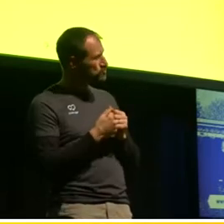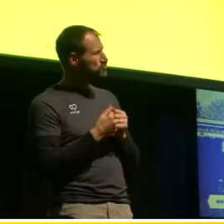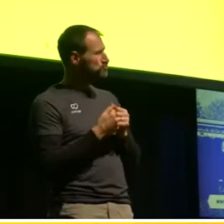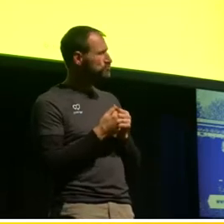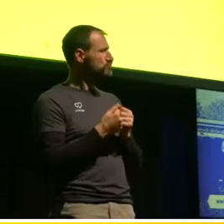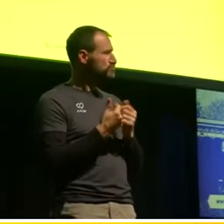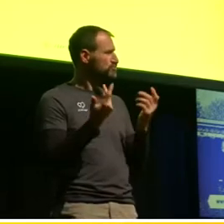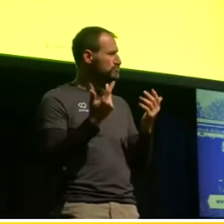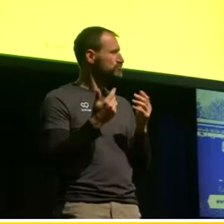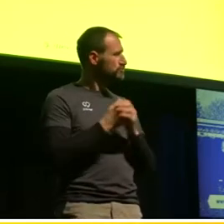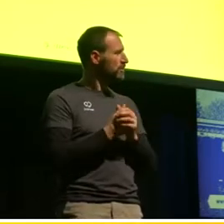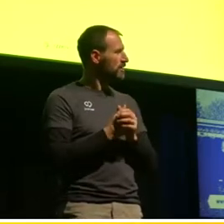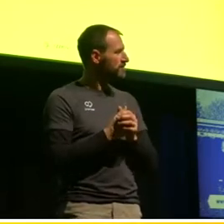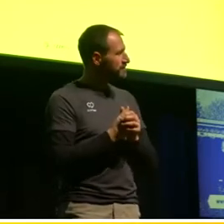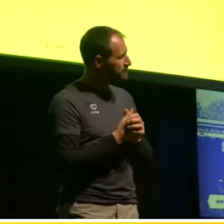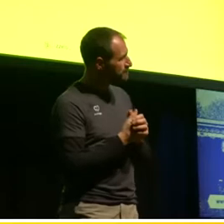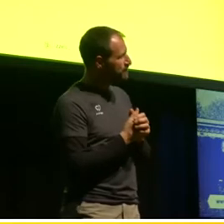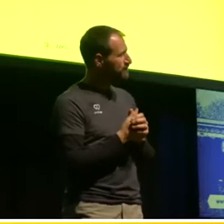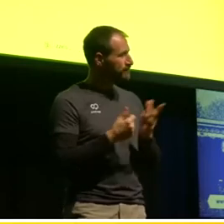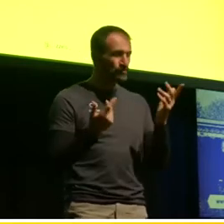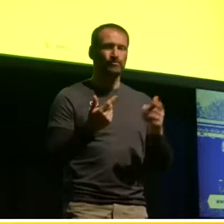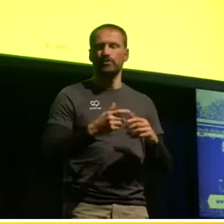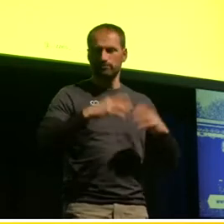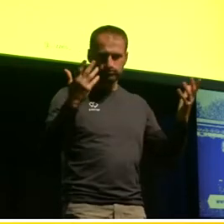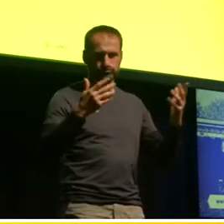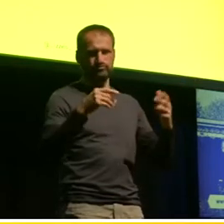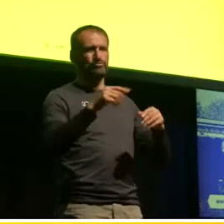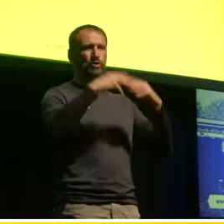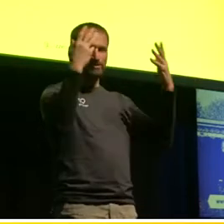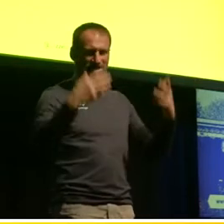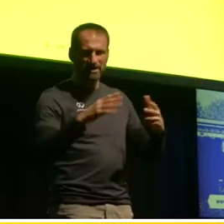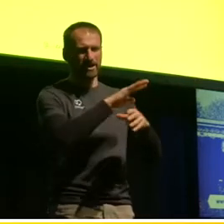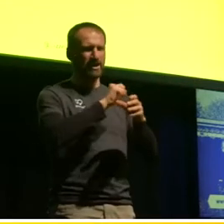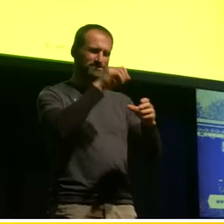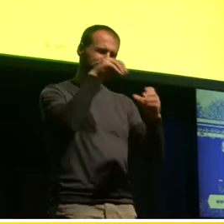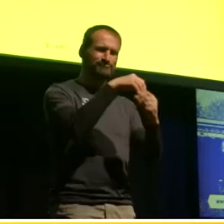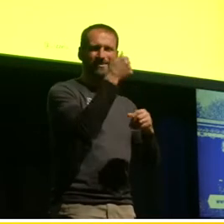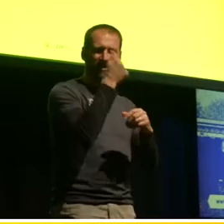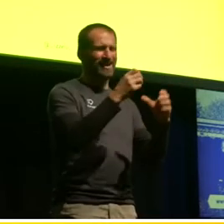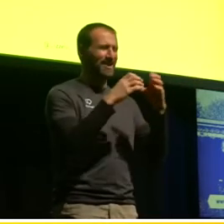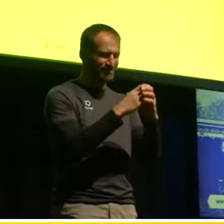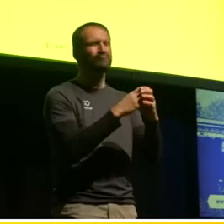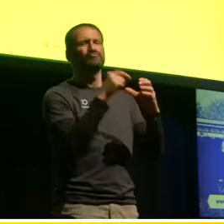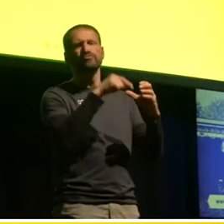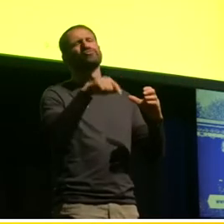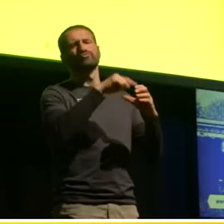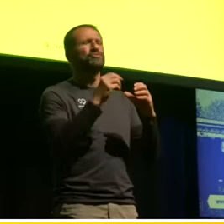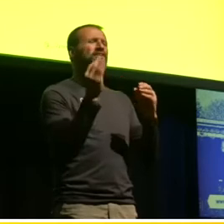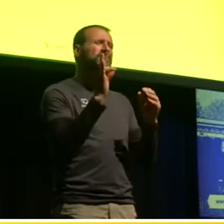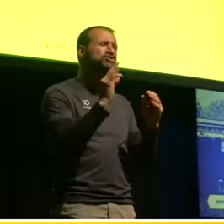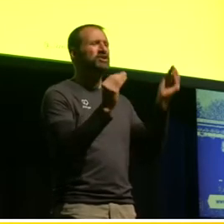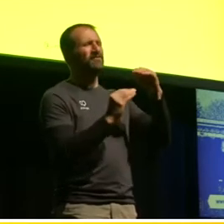higher perspective. So you start with your website all in one place, and you add features and features and features. It gets a bit